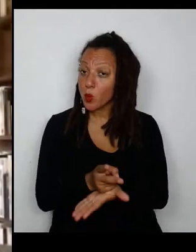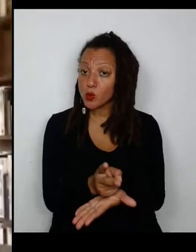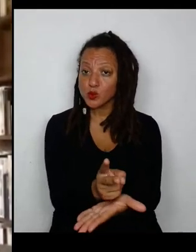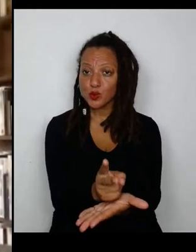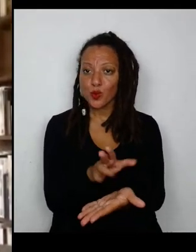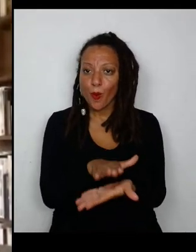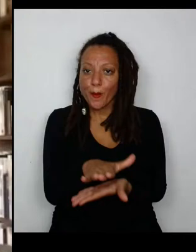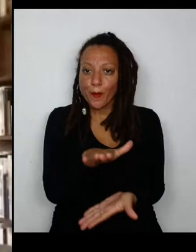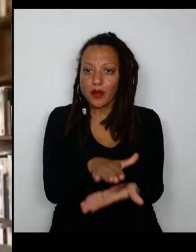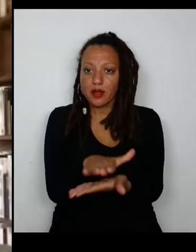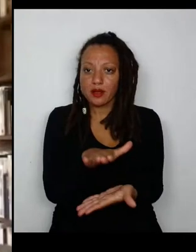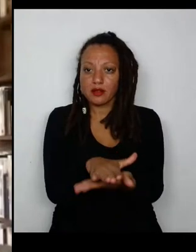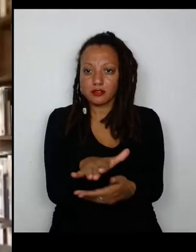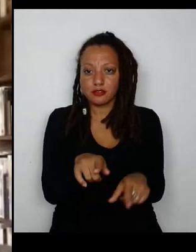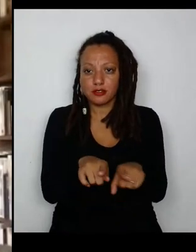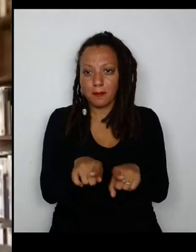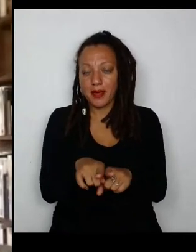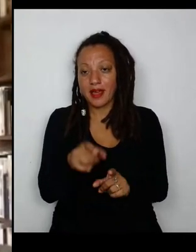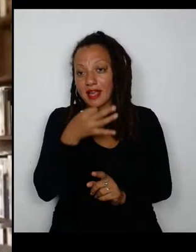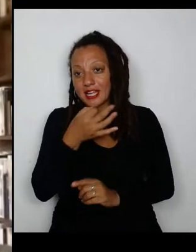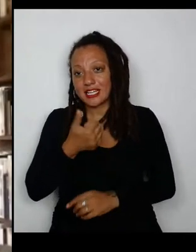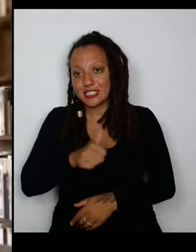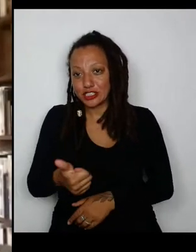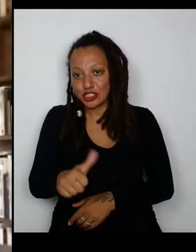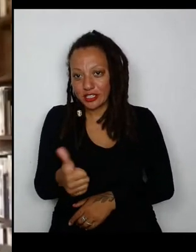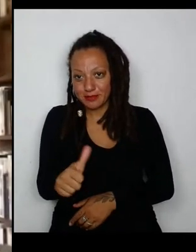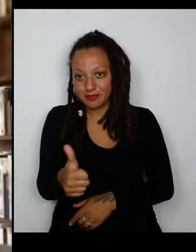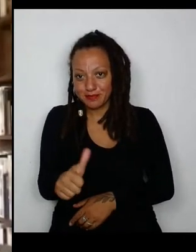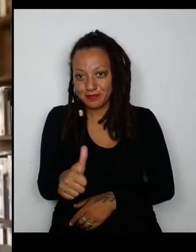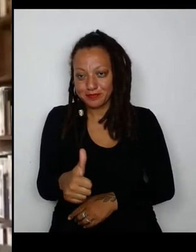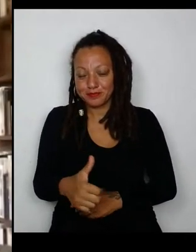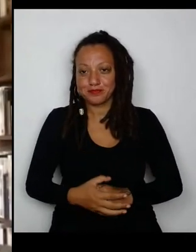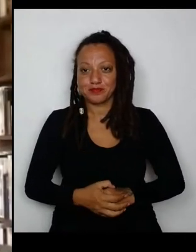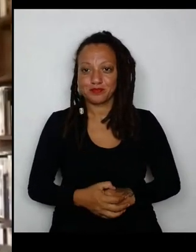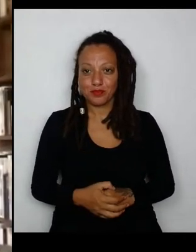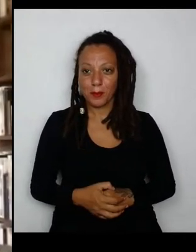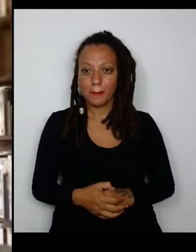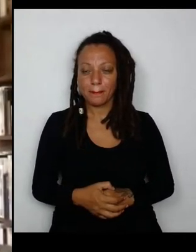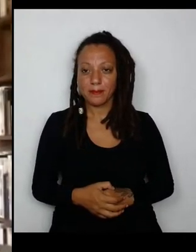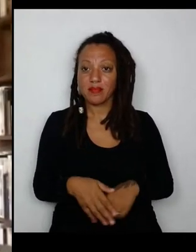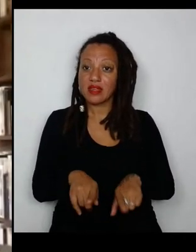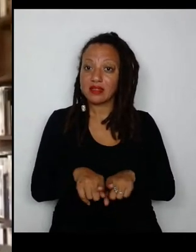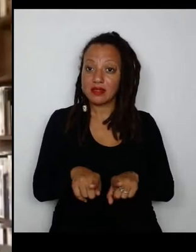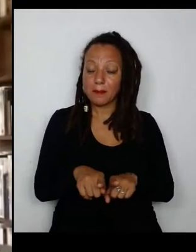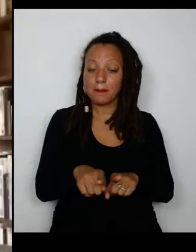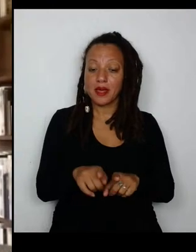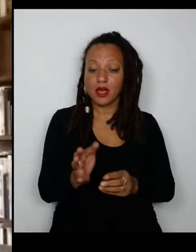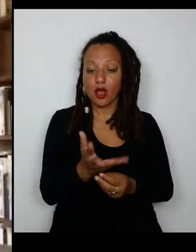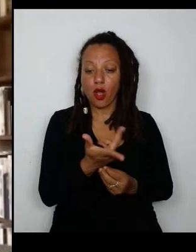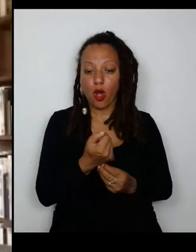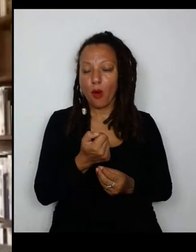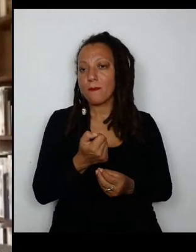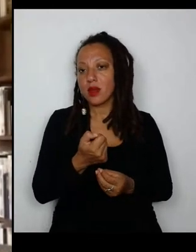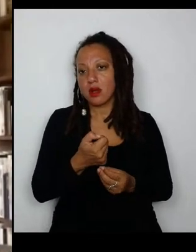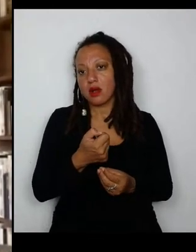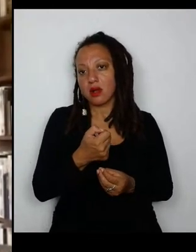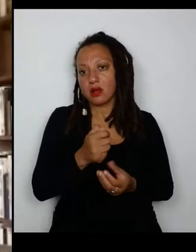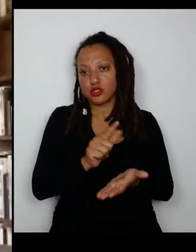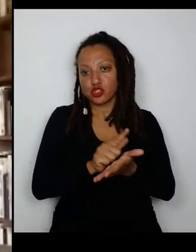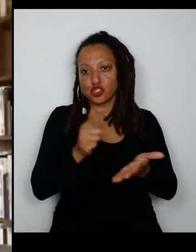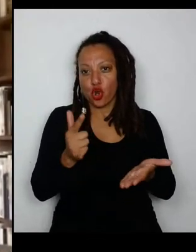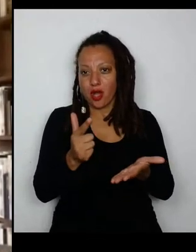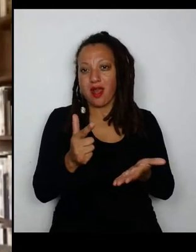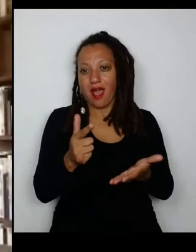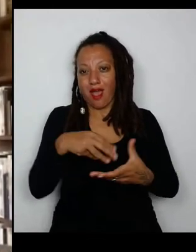criticism and there is a lot of his writing that didn't survive um that